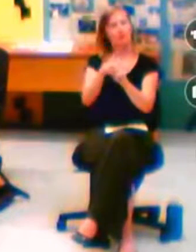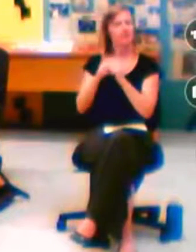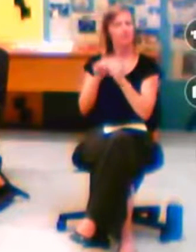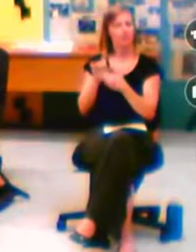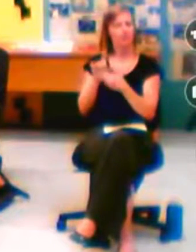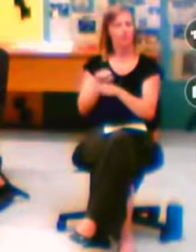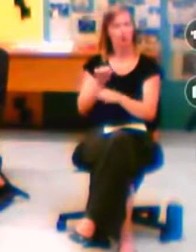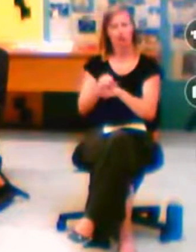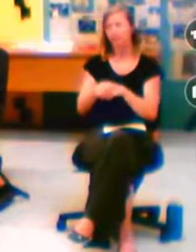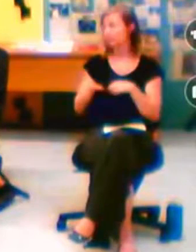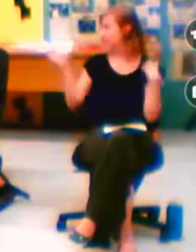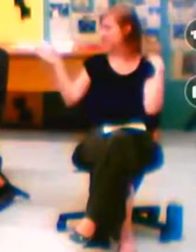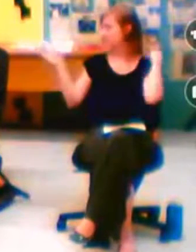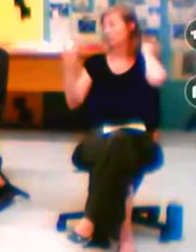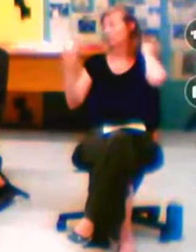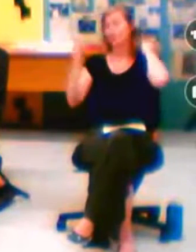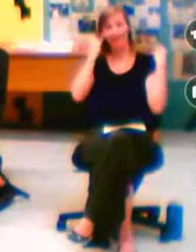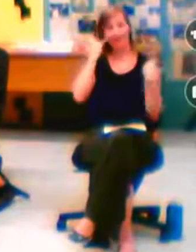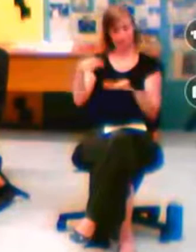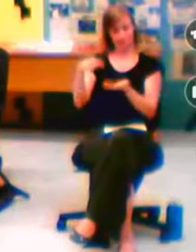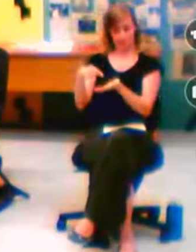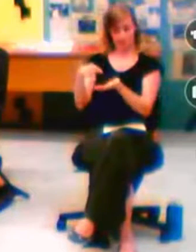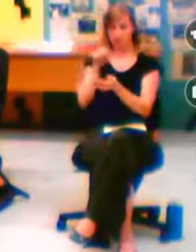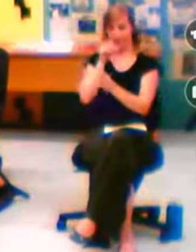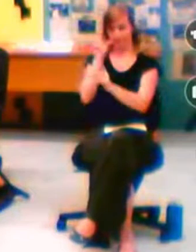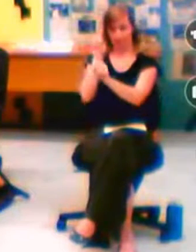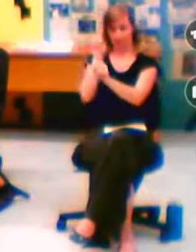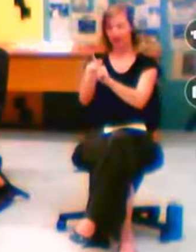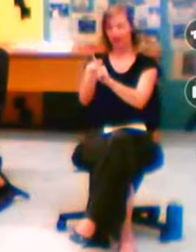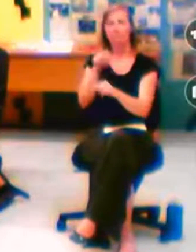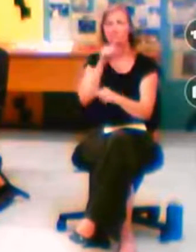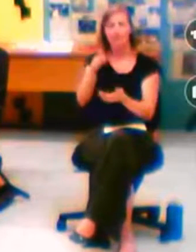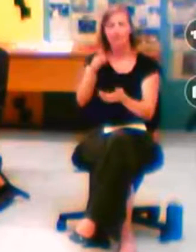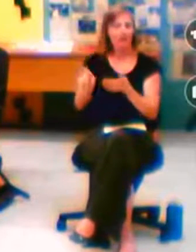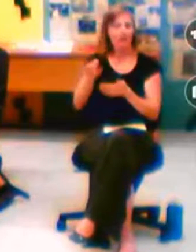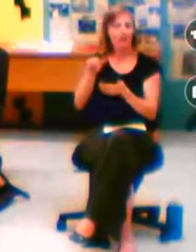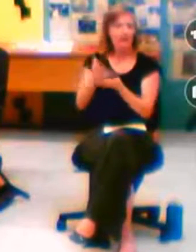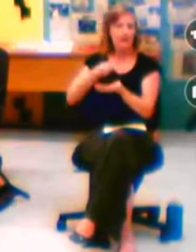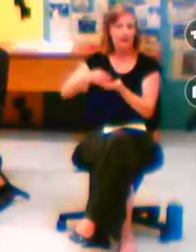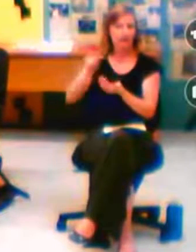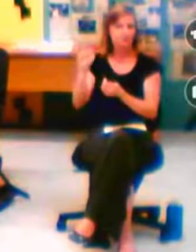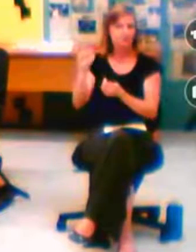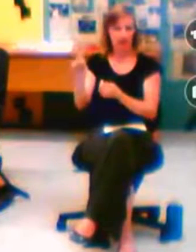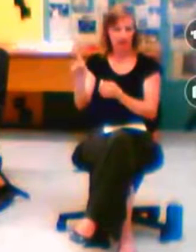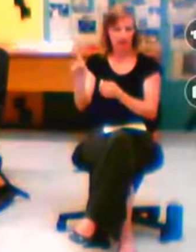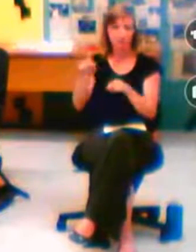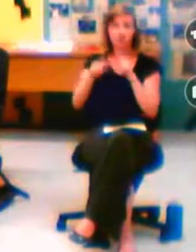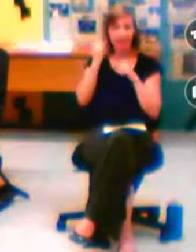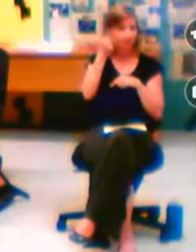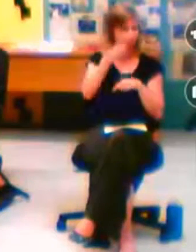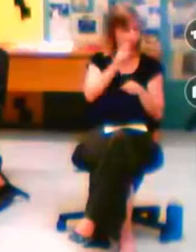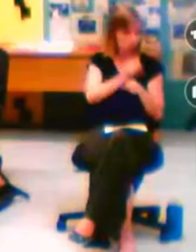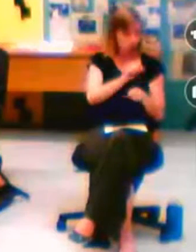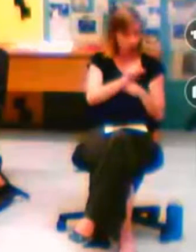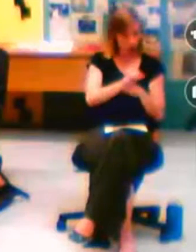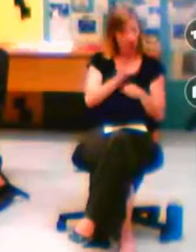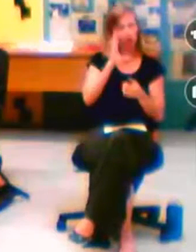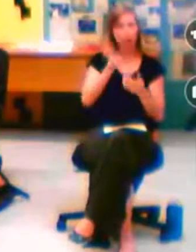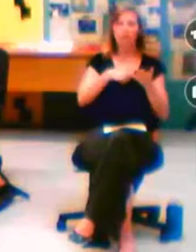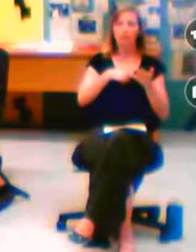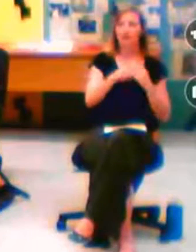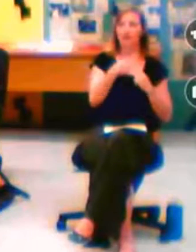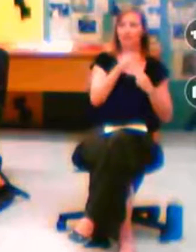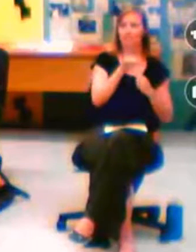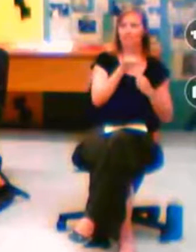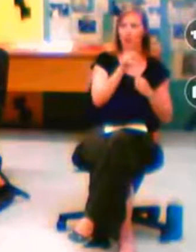folks don't currently file taxes because they don't have enough in earnings to file taxes. So how will that work?